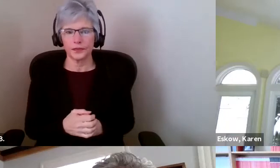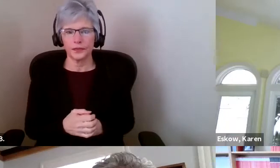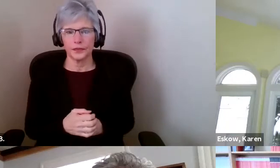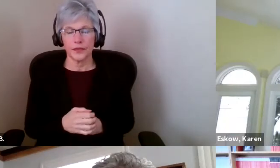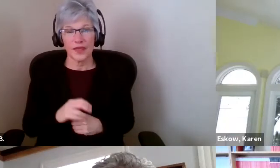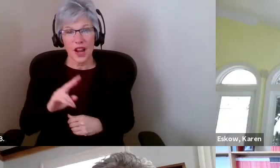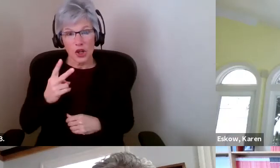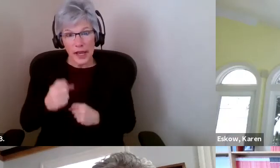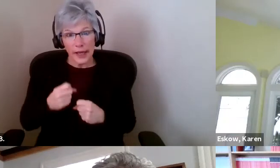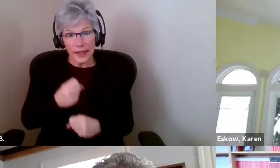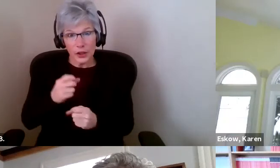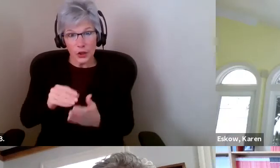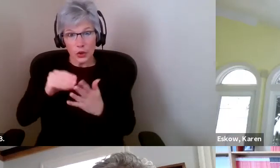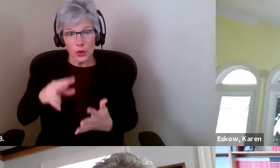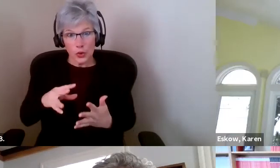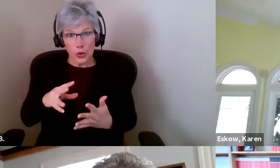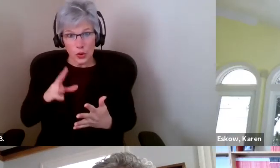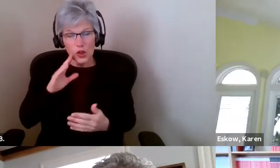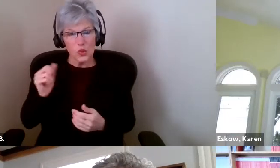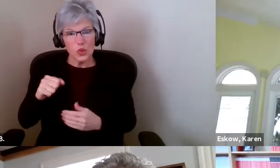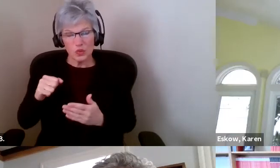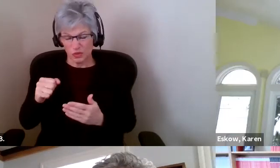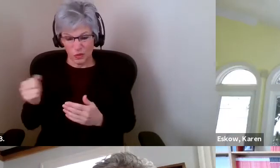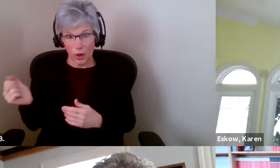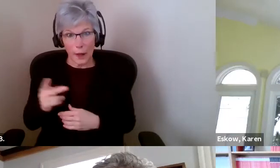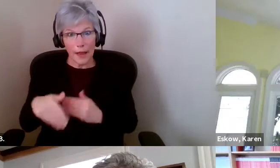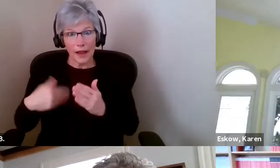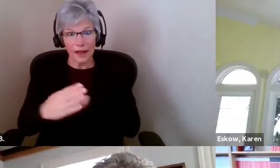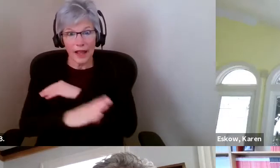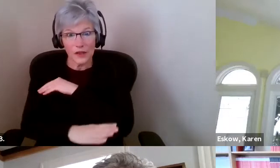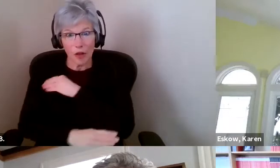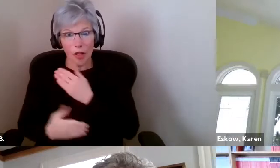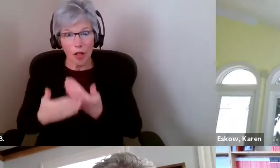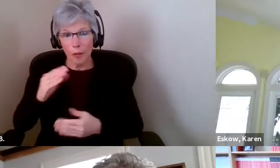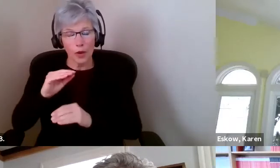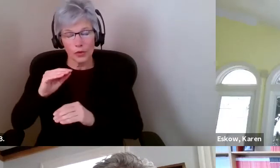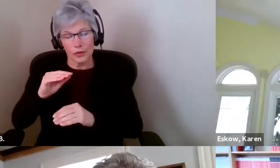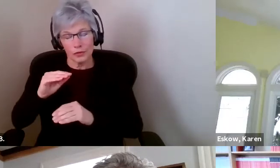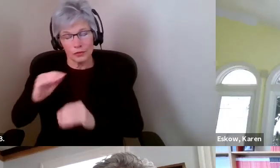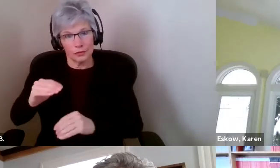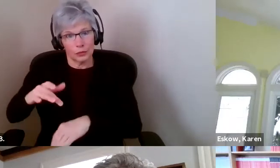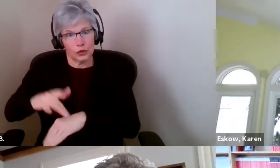come back next fall, hardly having been on campus. More of their time will have been spent remotely